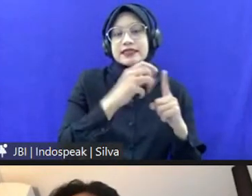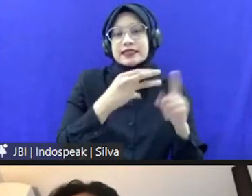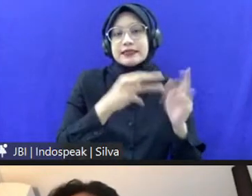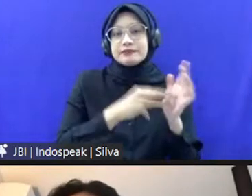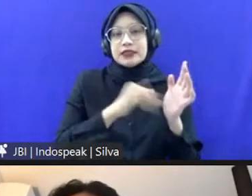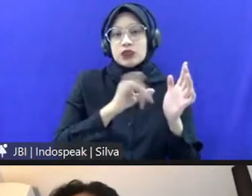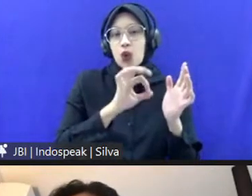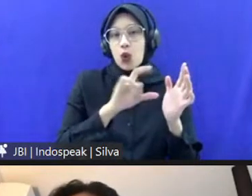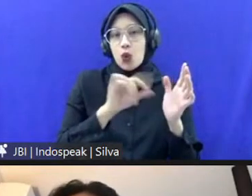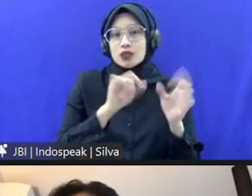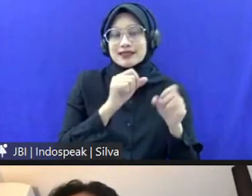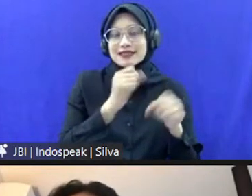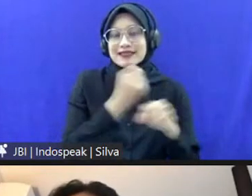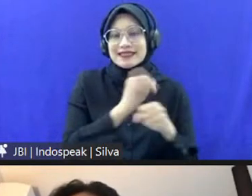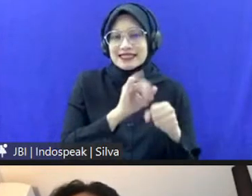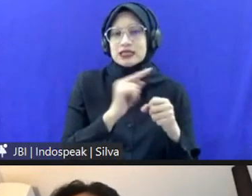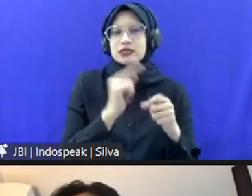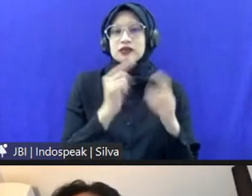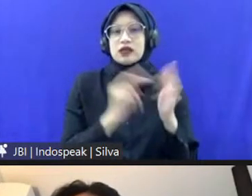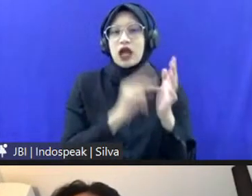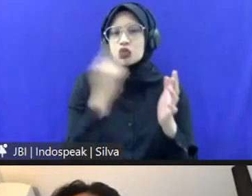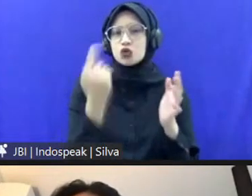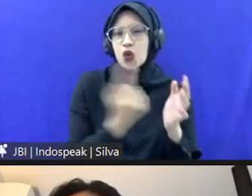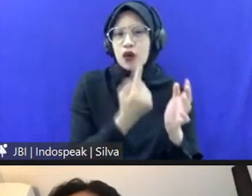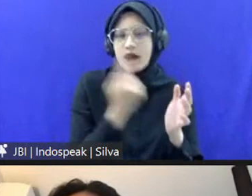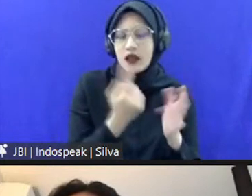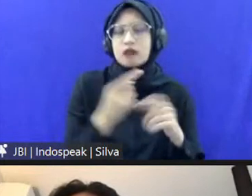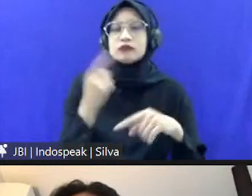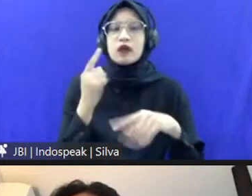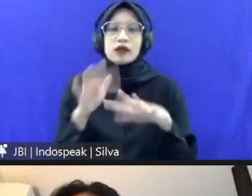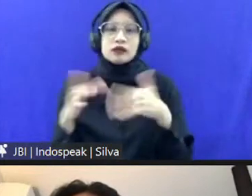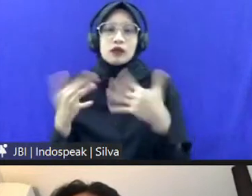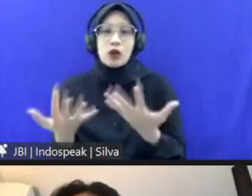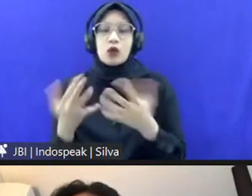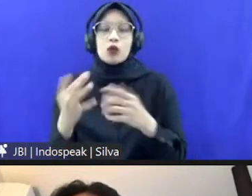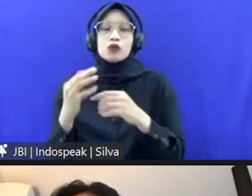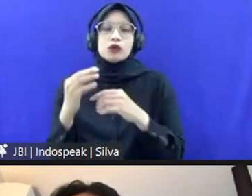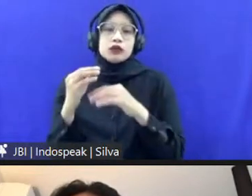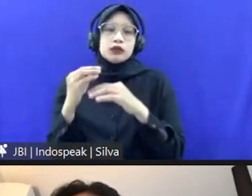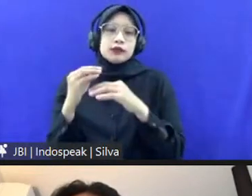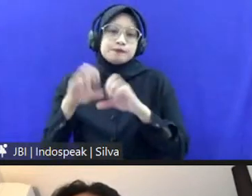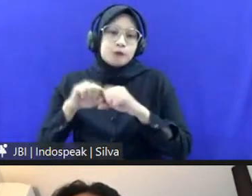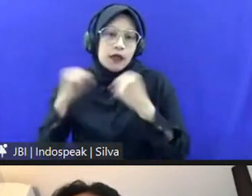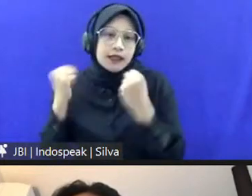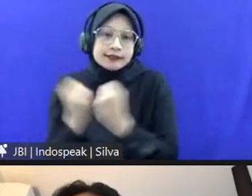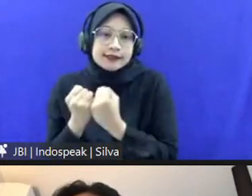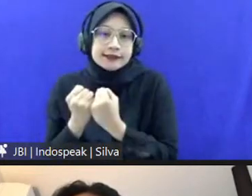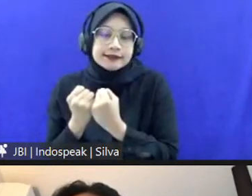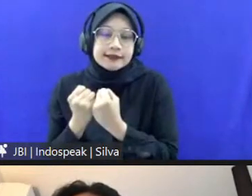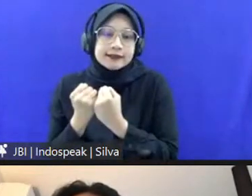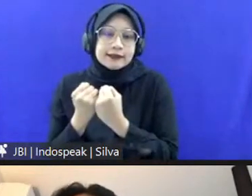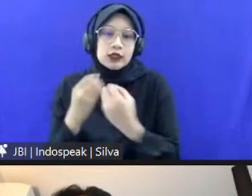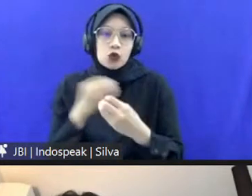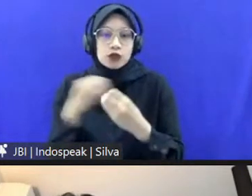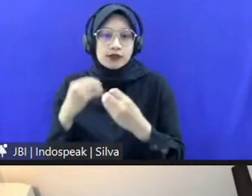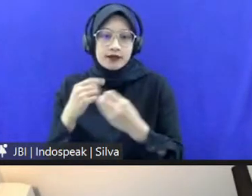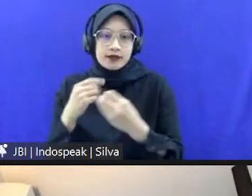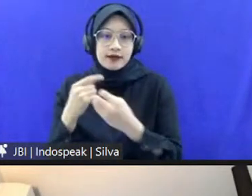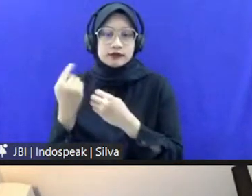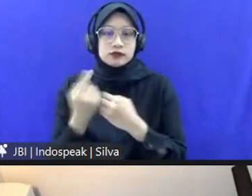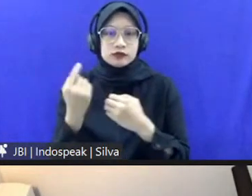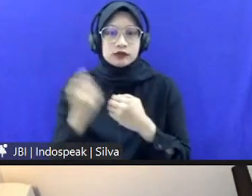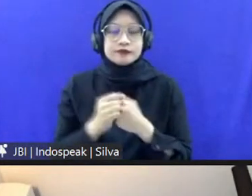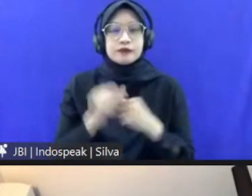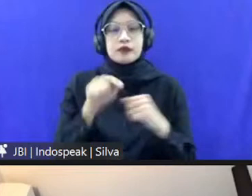professional associations. I think that BPS has been hamstrung or